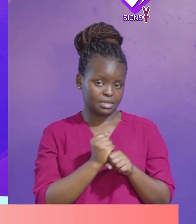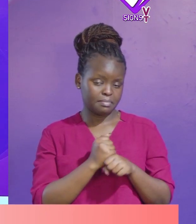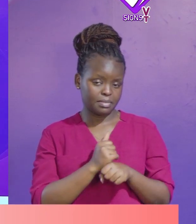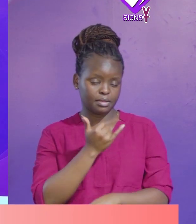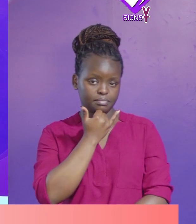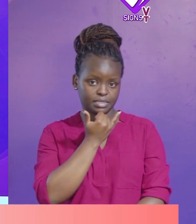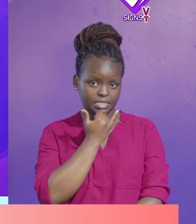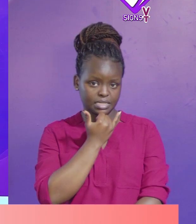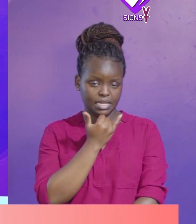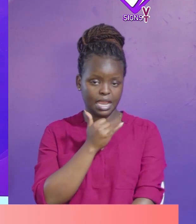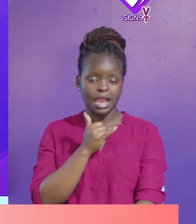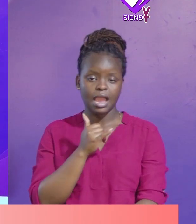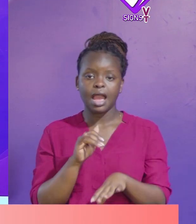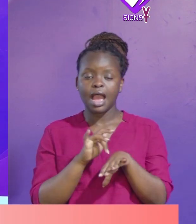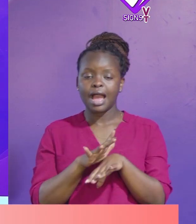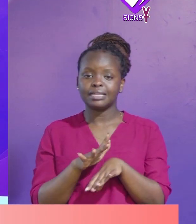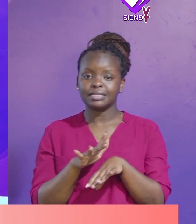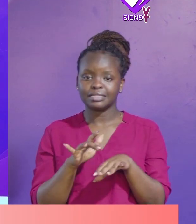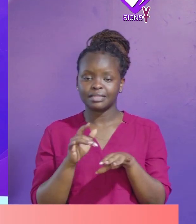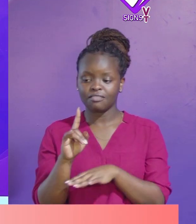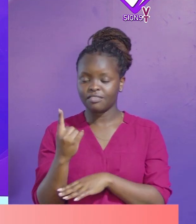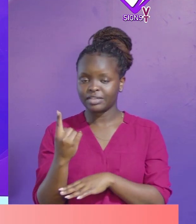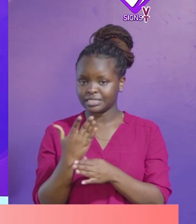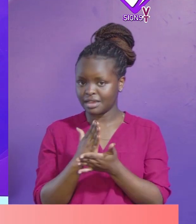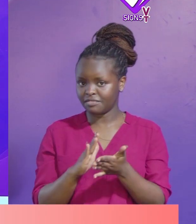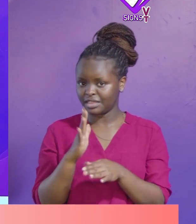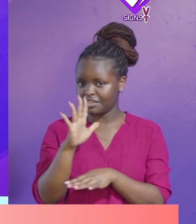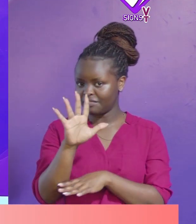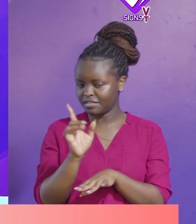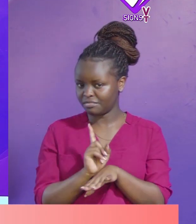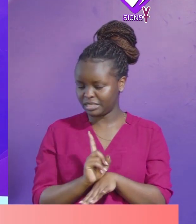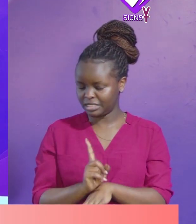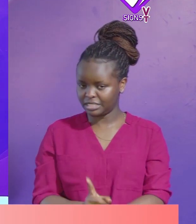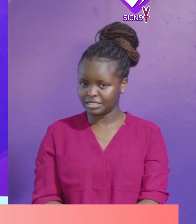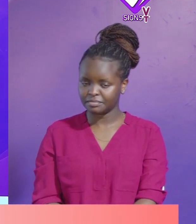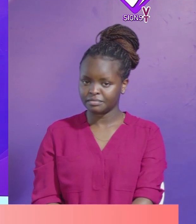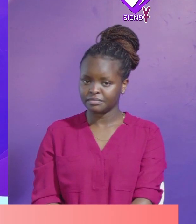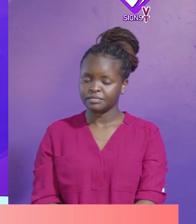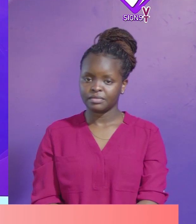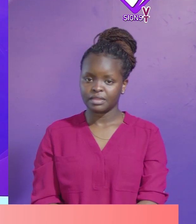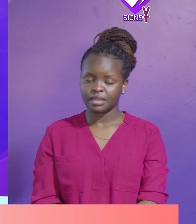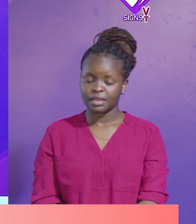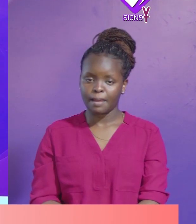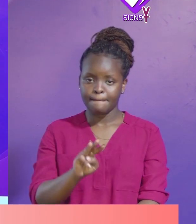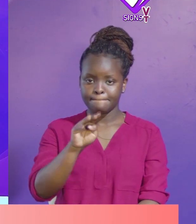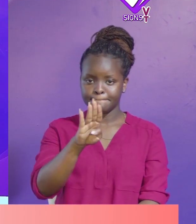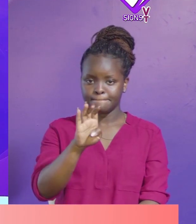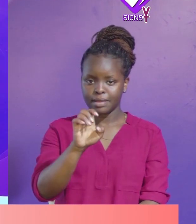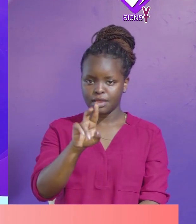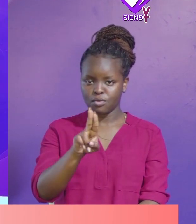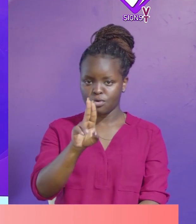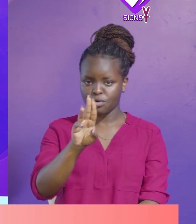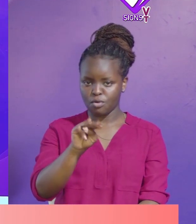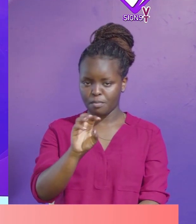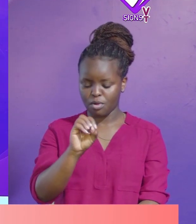in the first half. In the 5th minute, Mbeumo had the ball. He was going to score. That